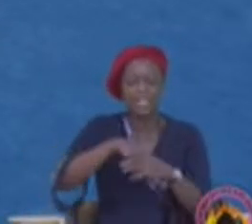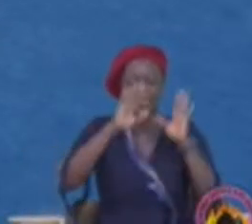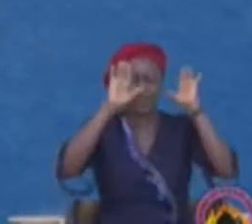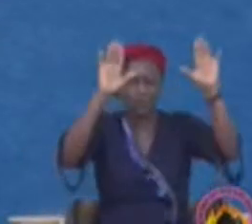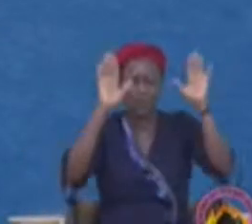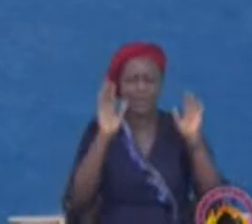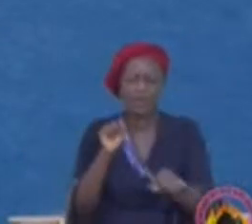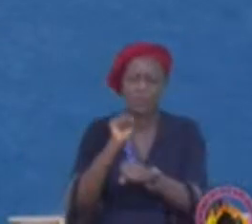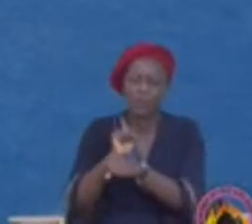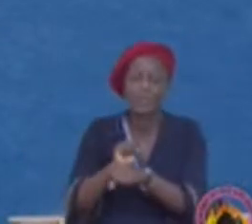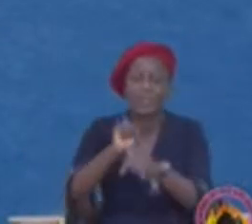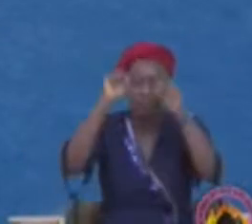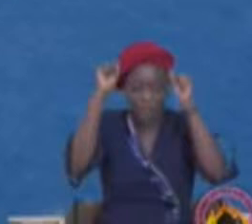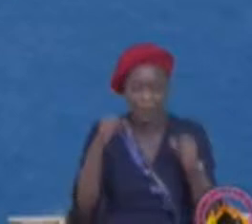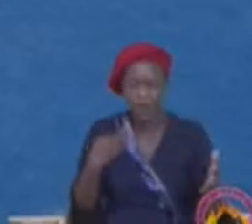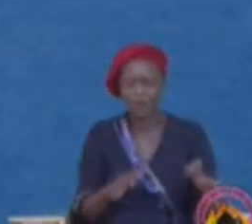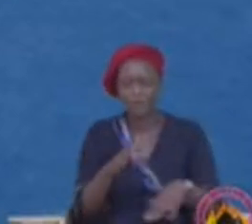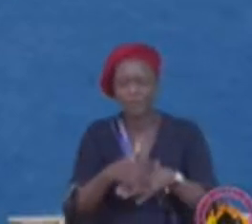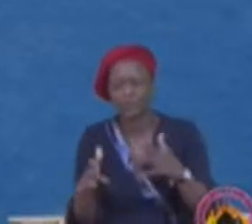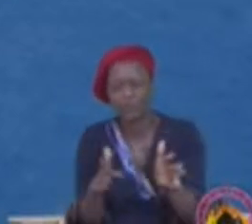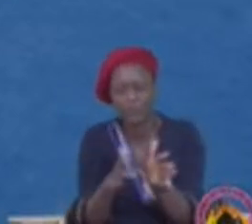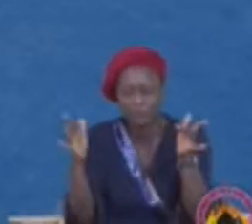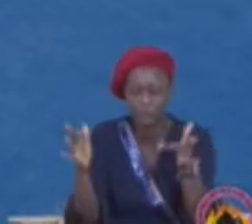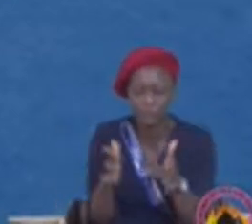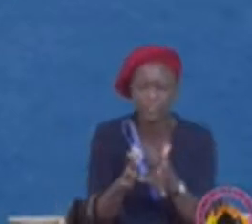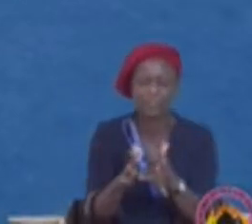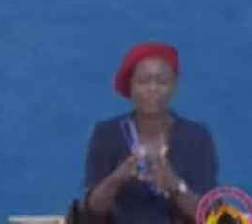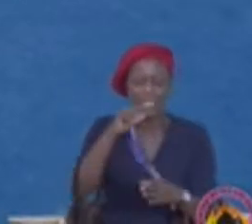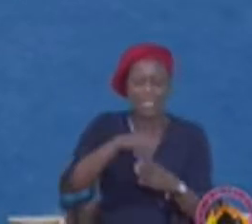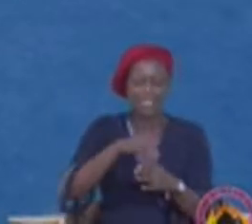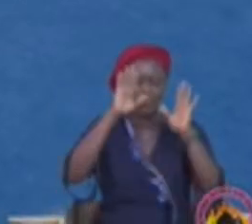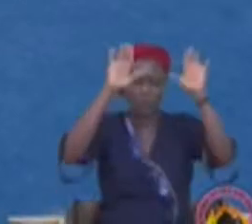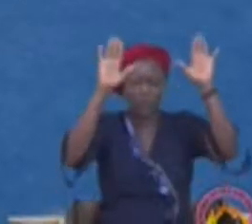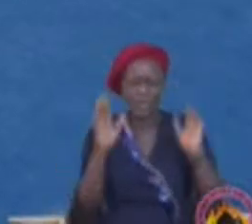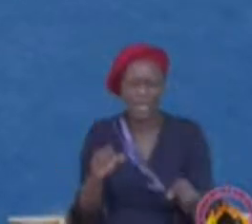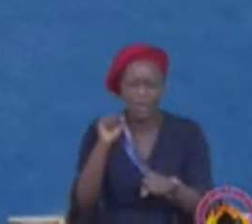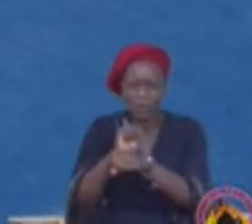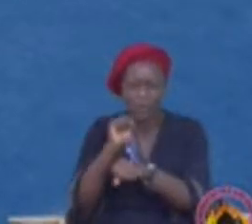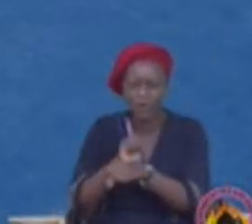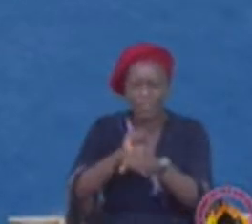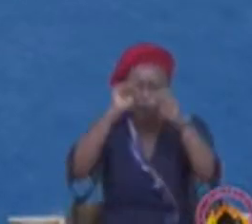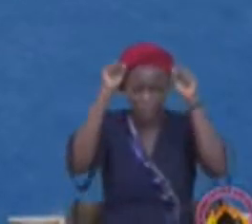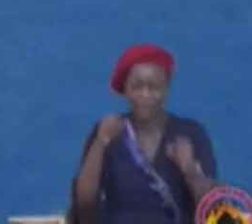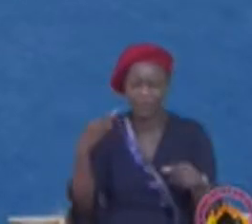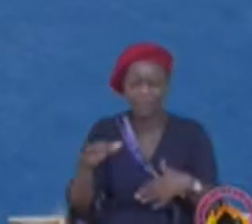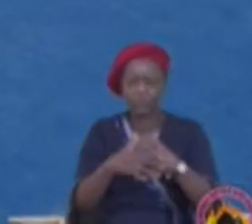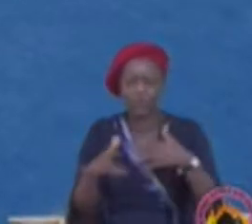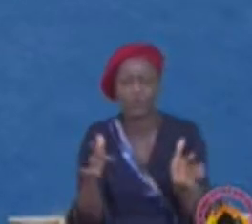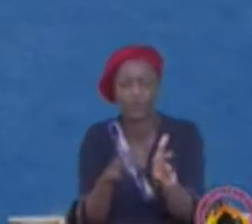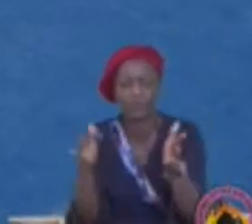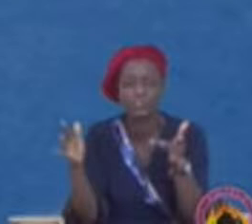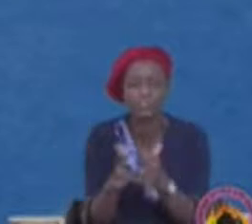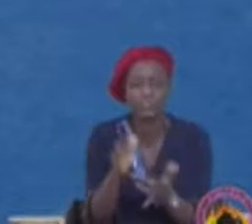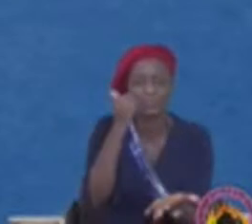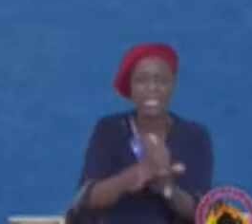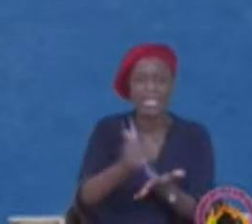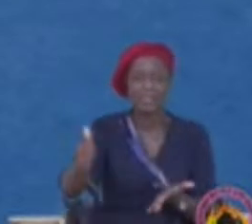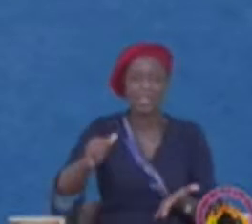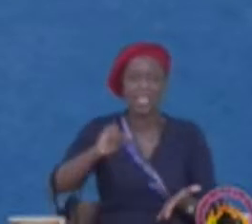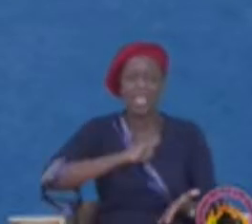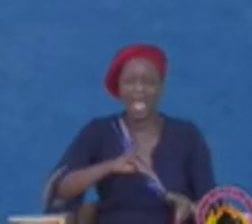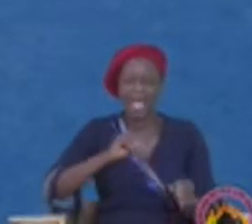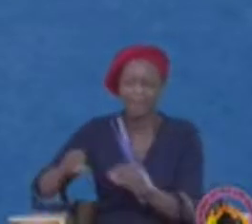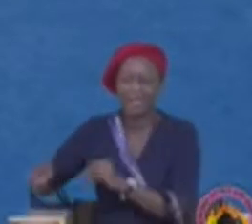wonder-working power of the blood of Jesus. In the wonder-working power of the blood of Jesus, I barricade my